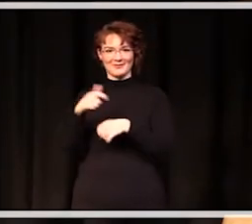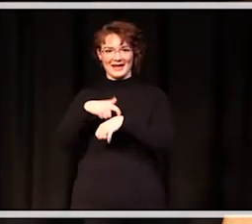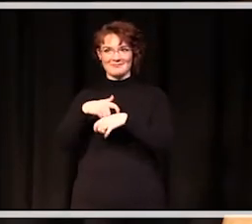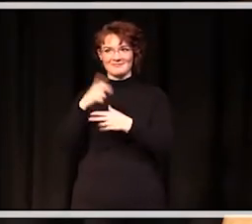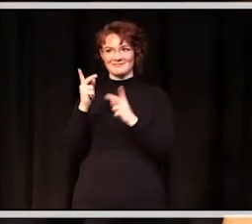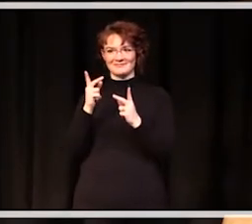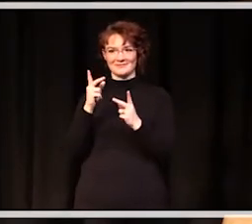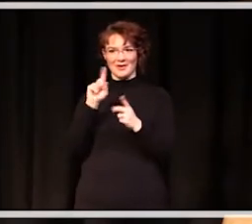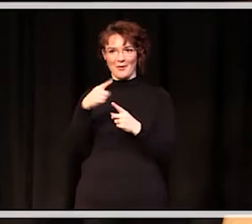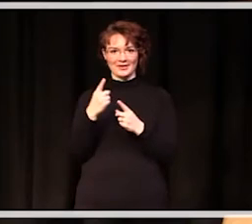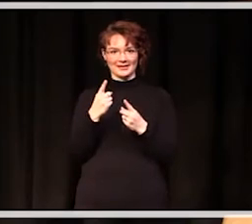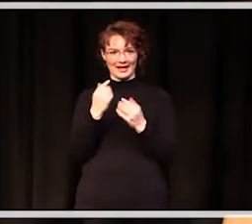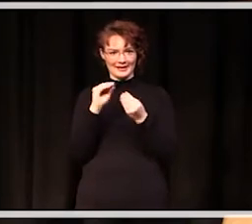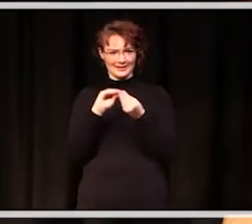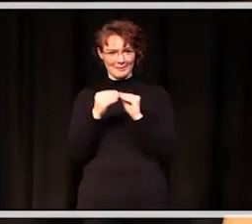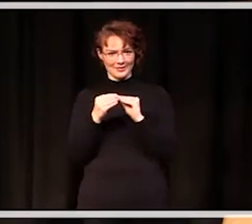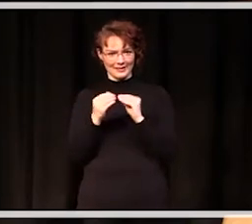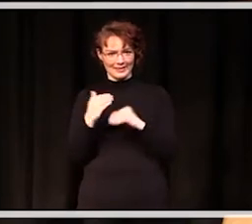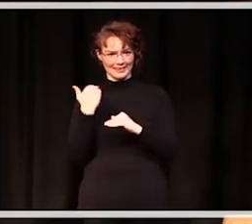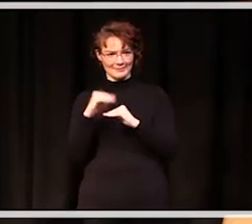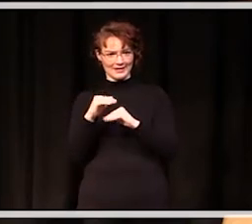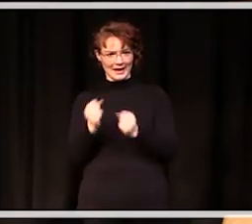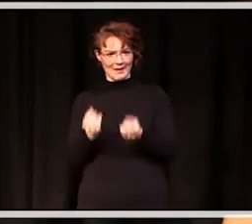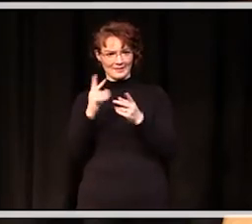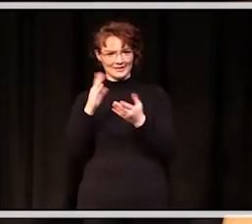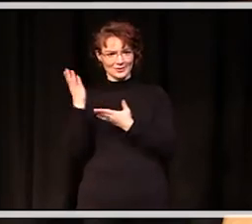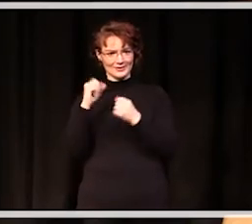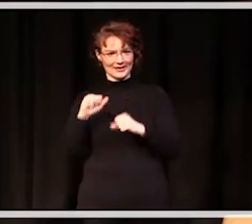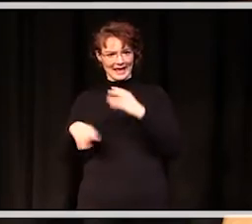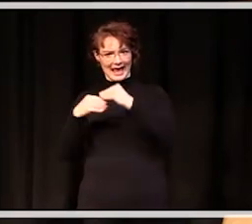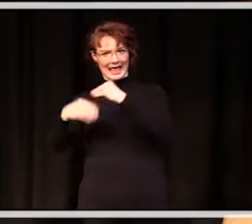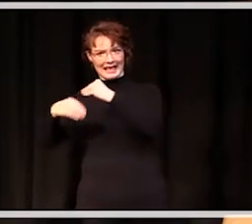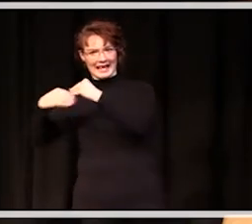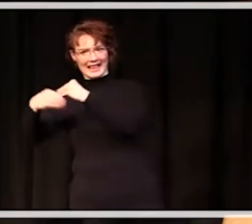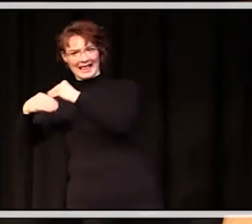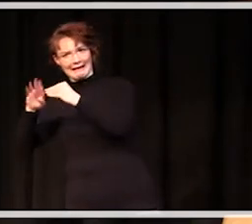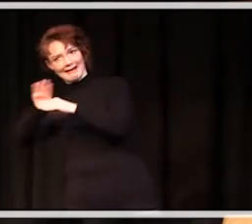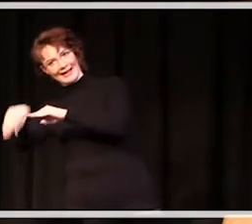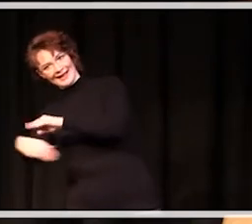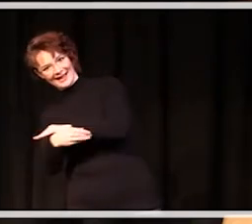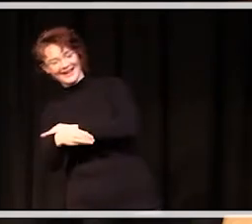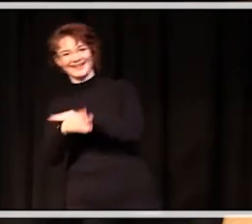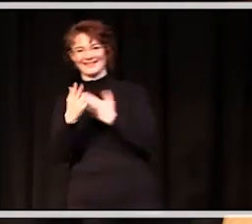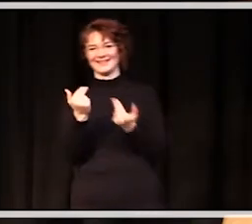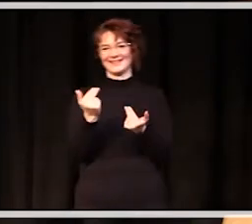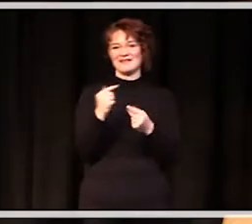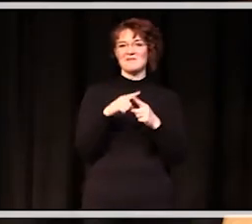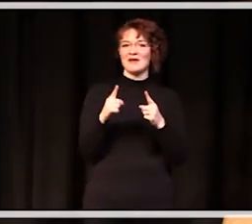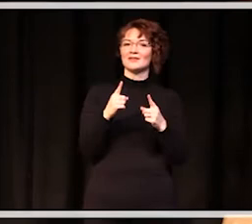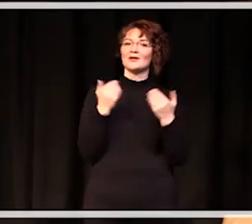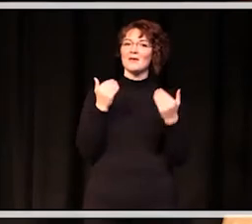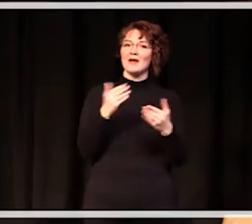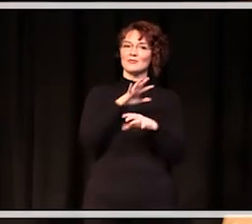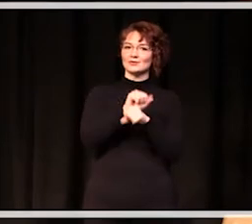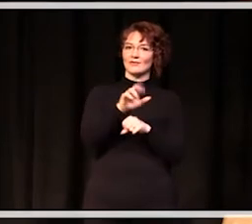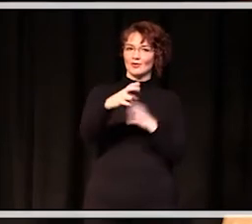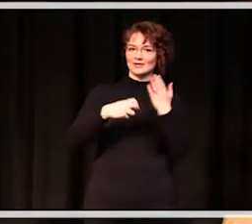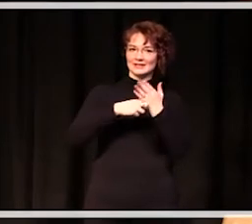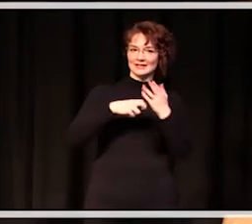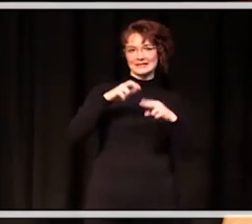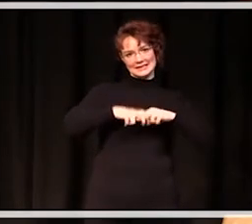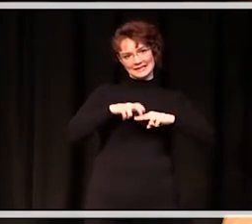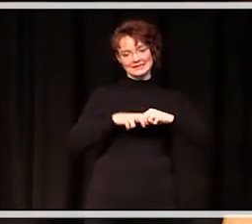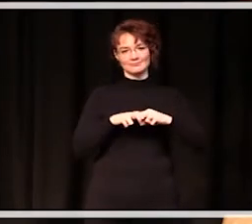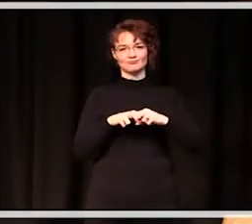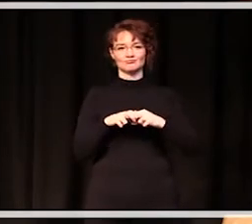services we can add. But just wanted you just to be aware of that, that you're going to want to get on that and reserve